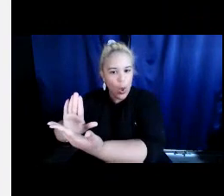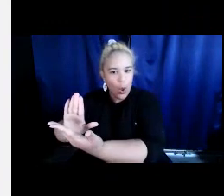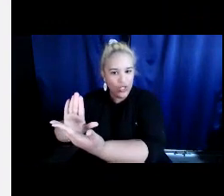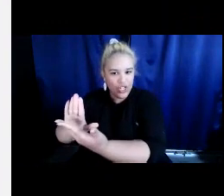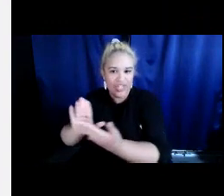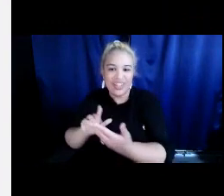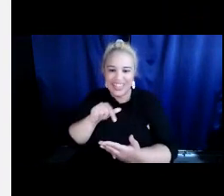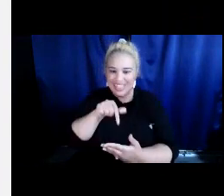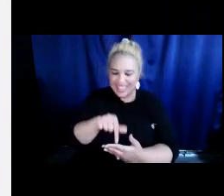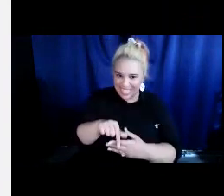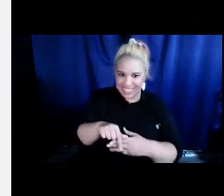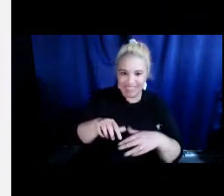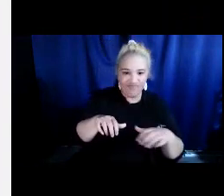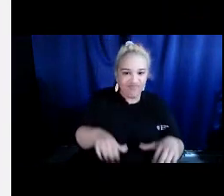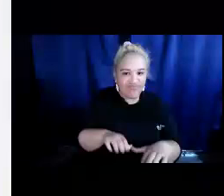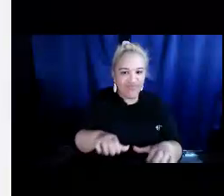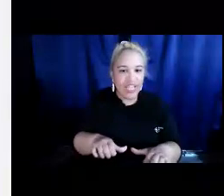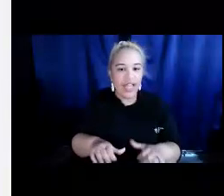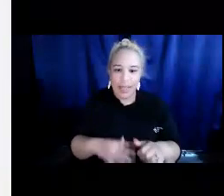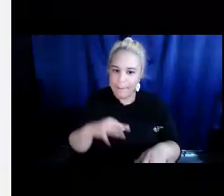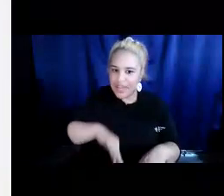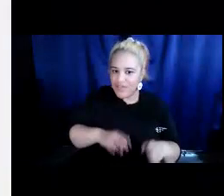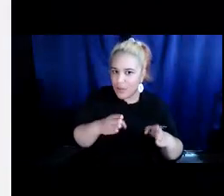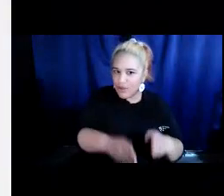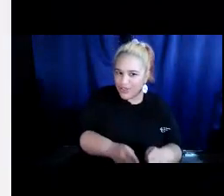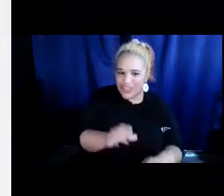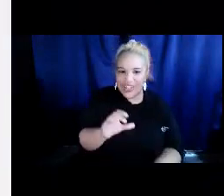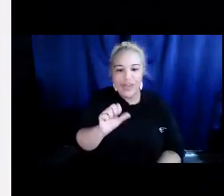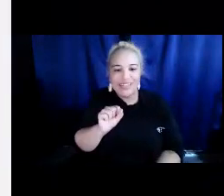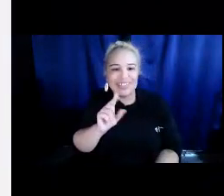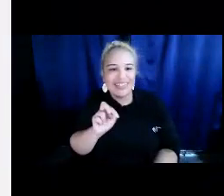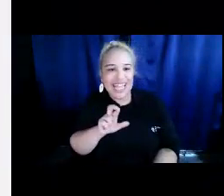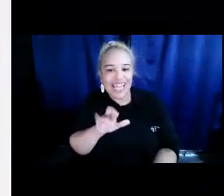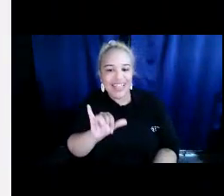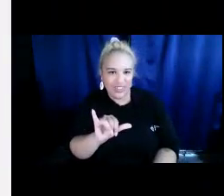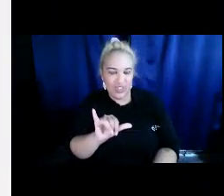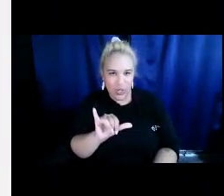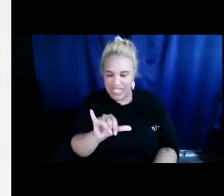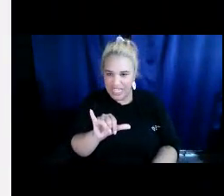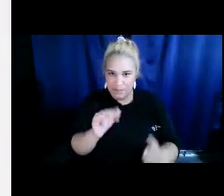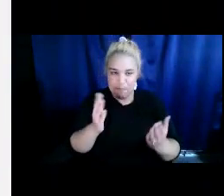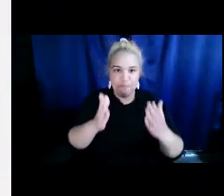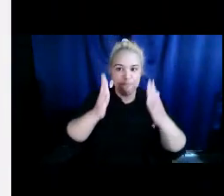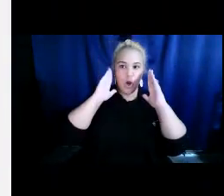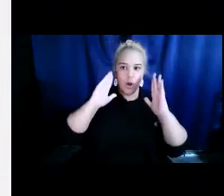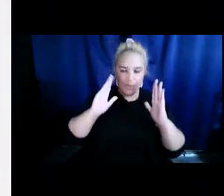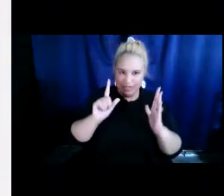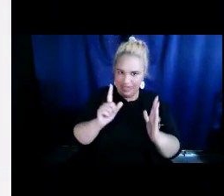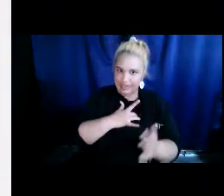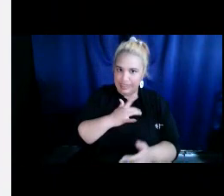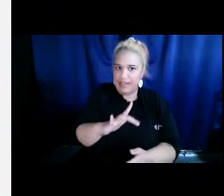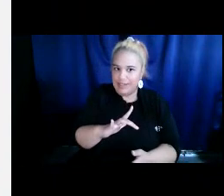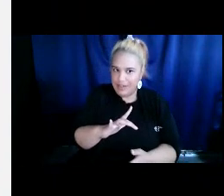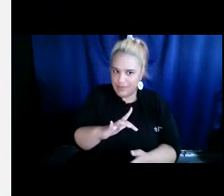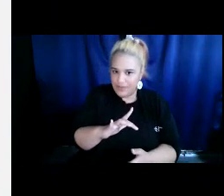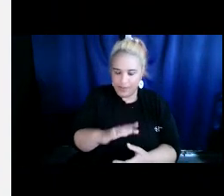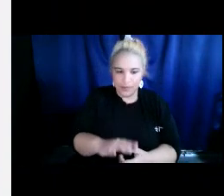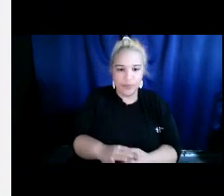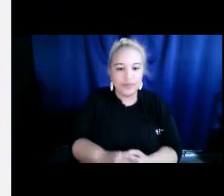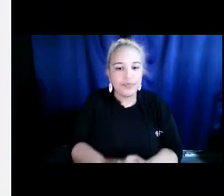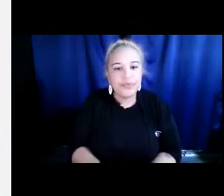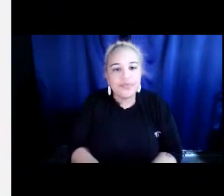find these sensory inclusive spaces and tools within a venue? It's a great question. Accessibility maps